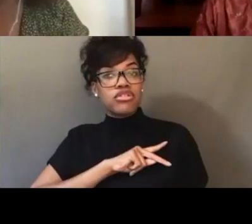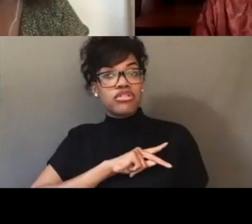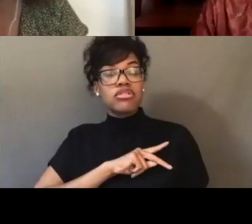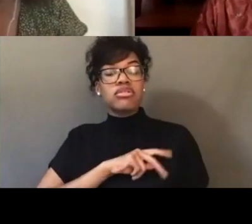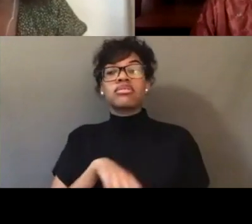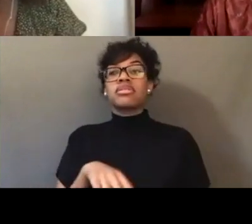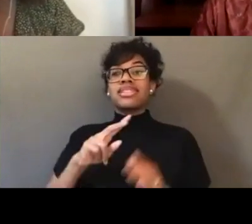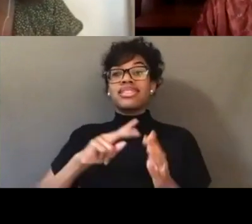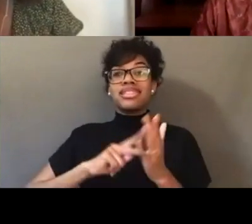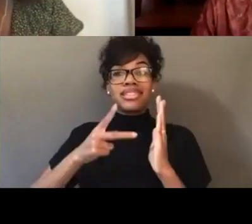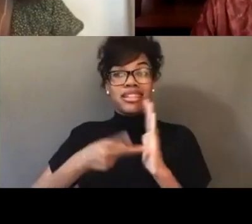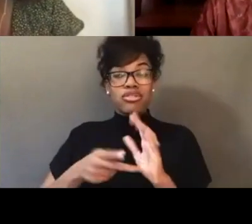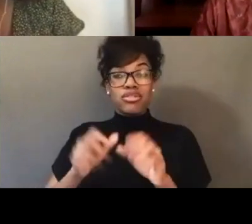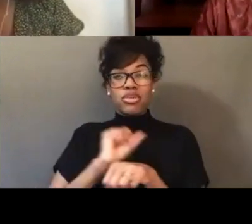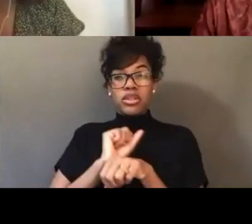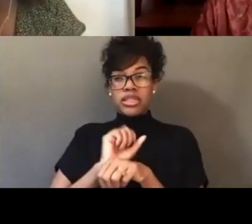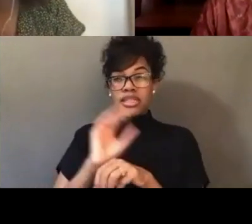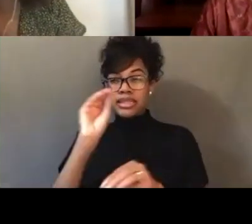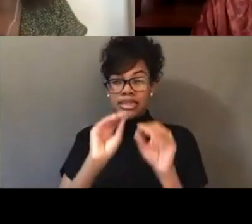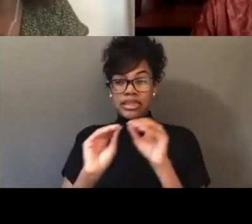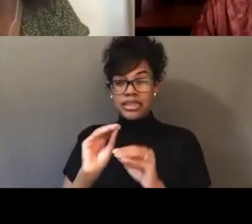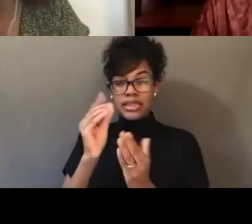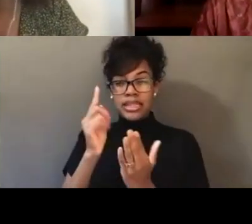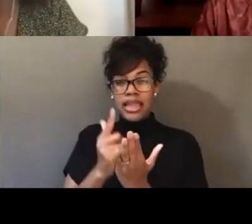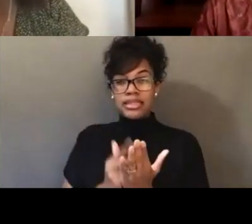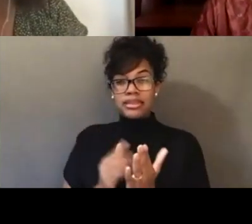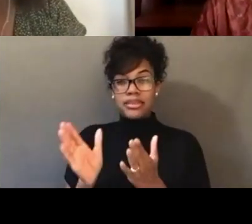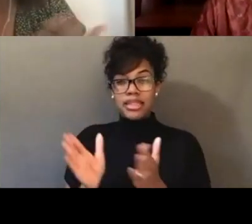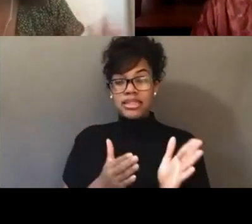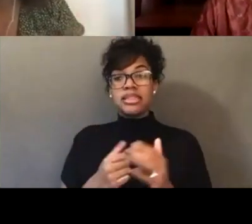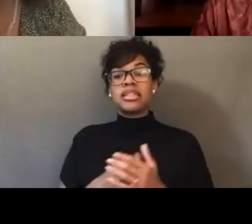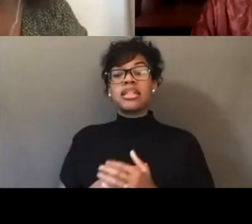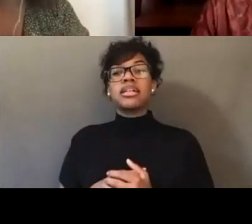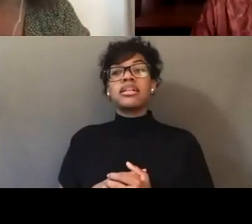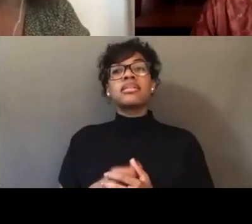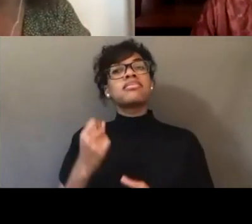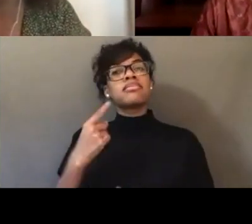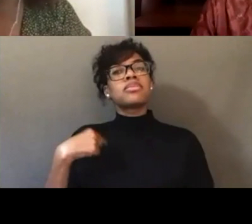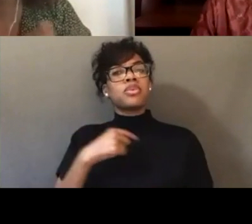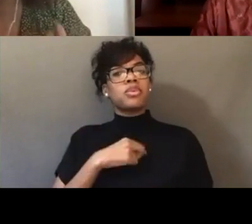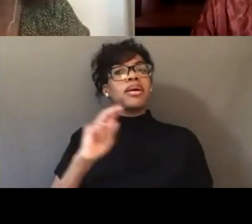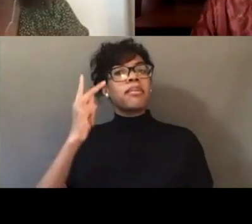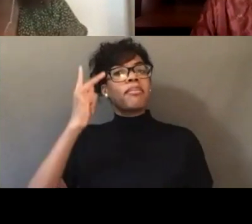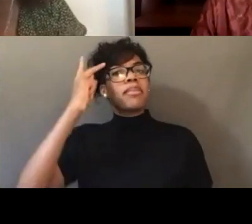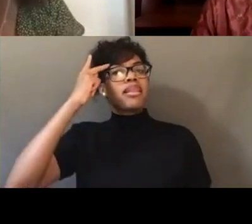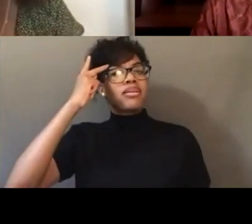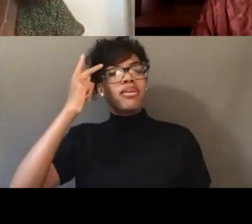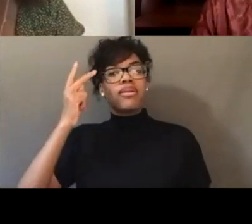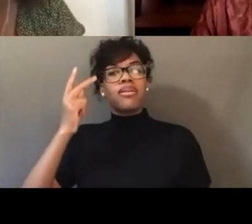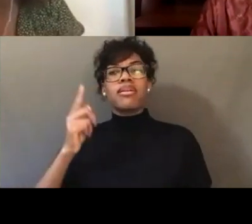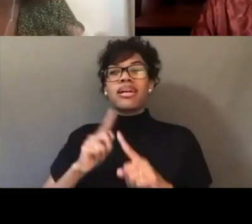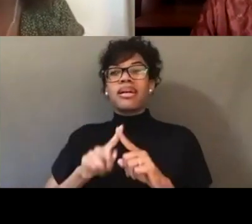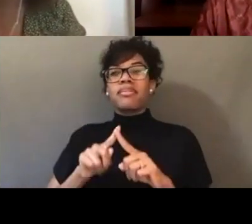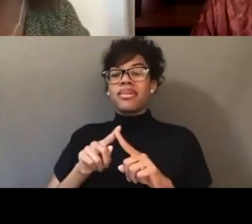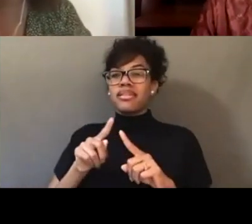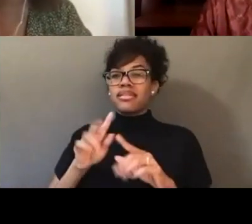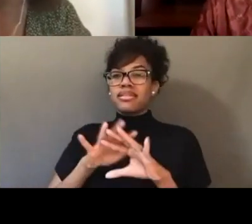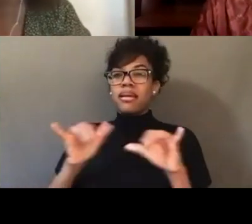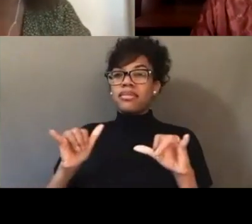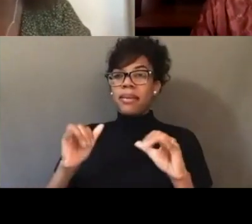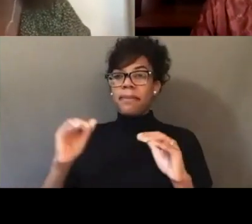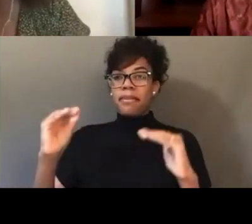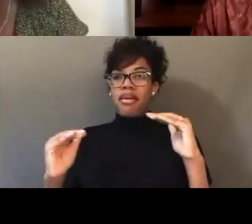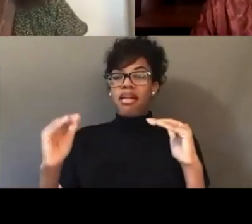we do political work, but we have to couple the curriculum with intentional relationships, as Dyan reminded us, with skill